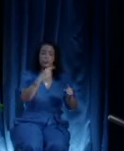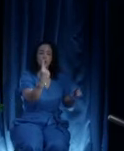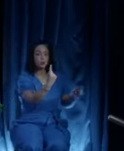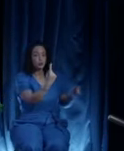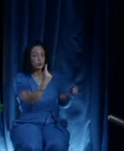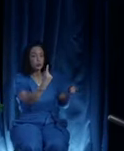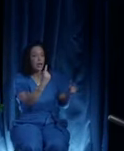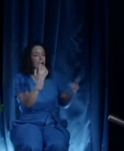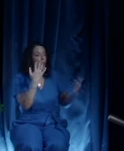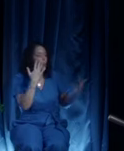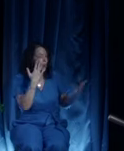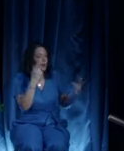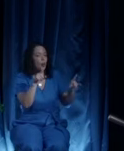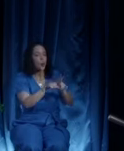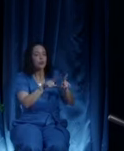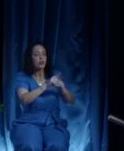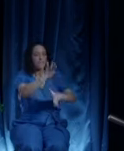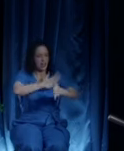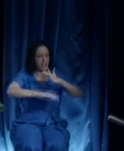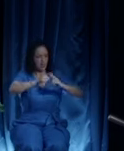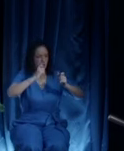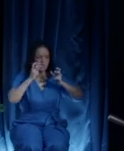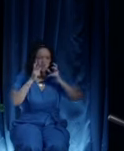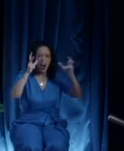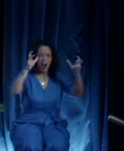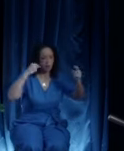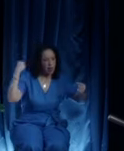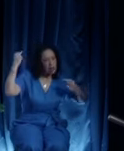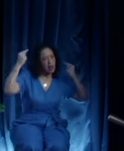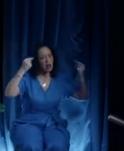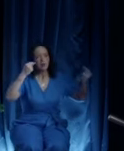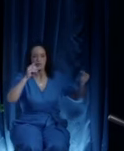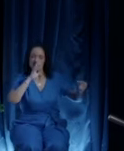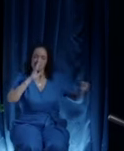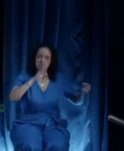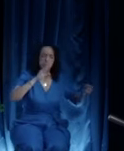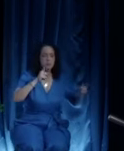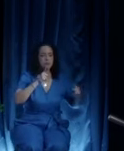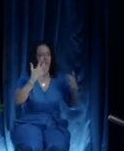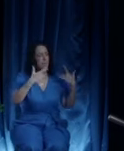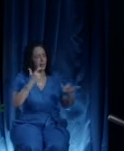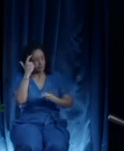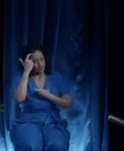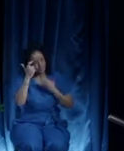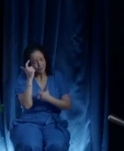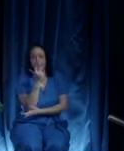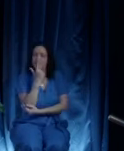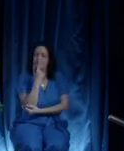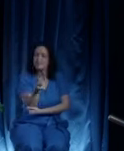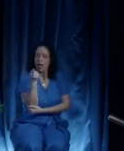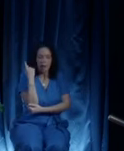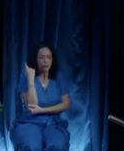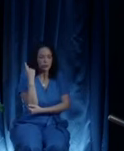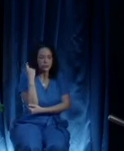and how loud you are. So I was thinking about this in the last week, and